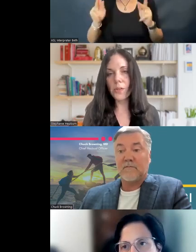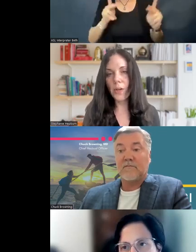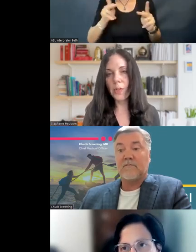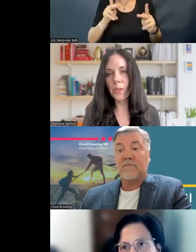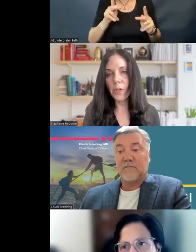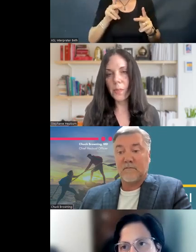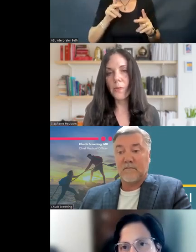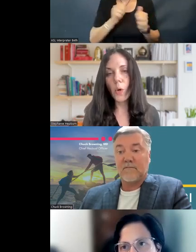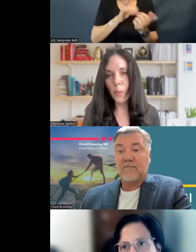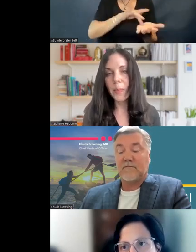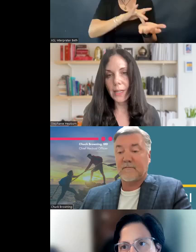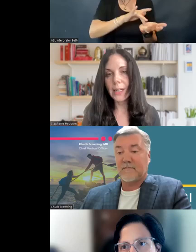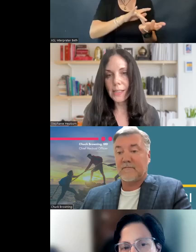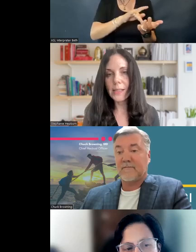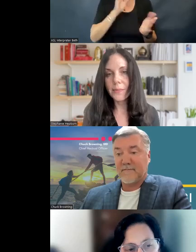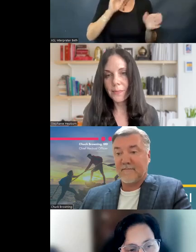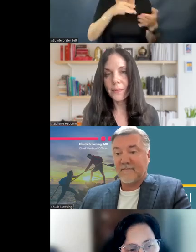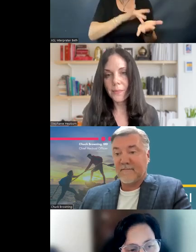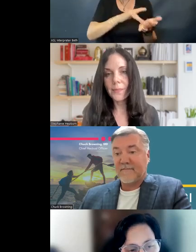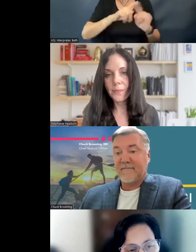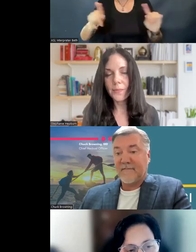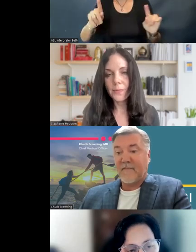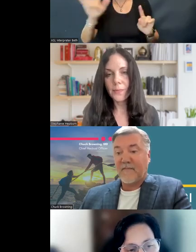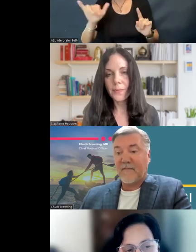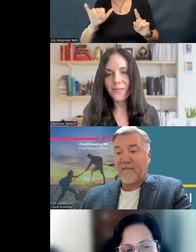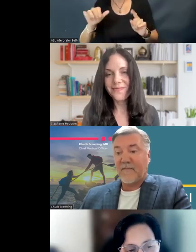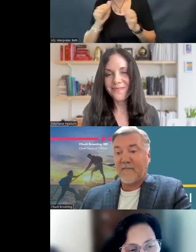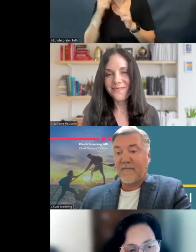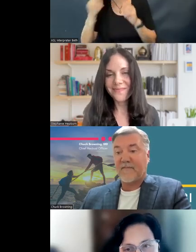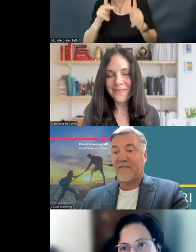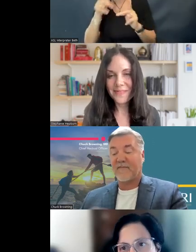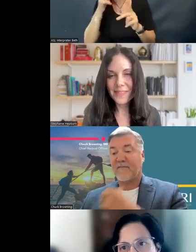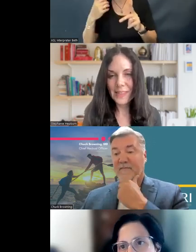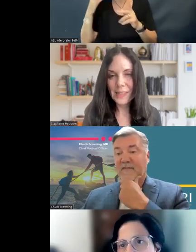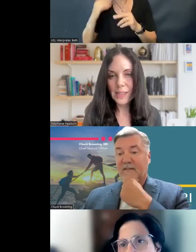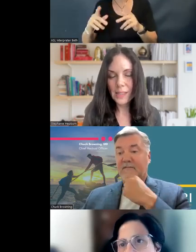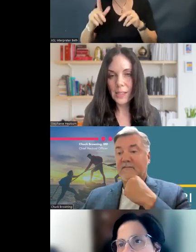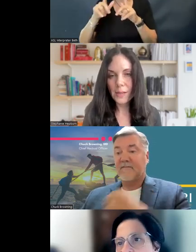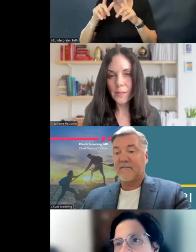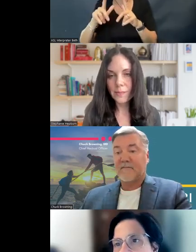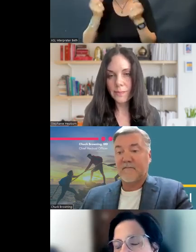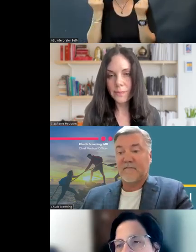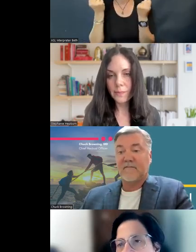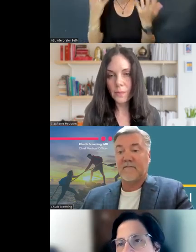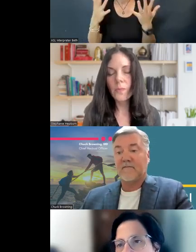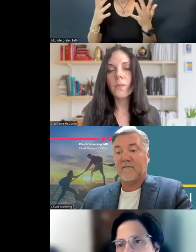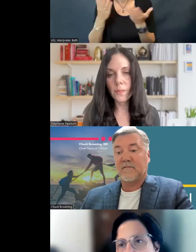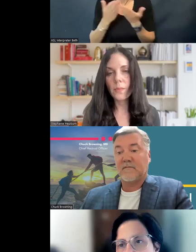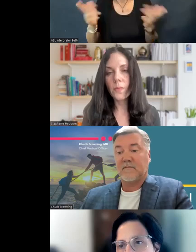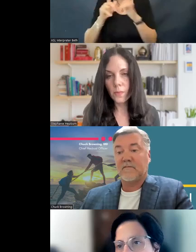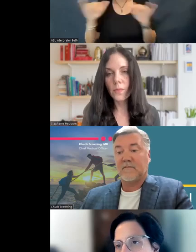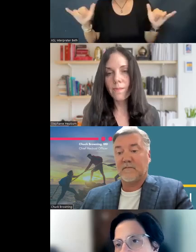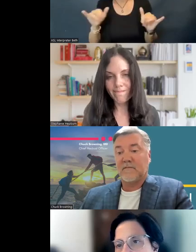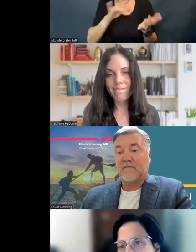but also in terms of comorbidities. Yeah, absolutely. I mean, we know that these comorbidities run together: